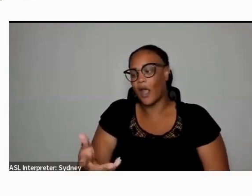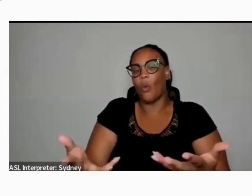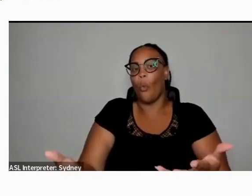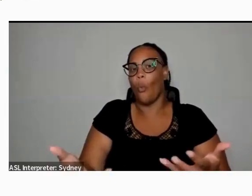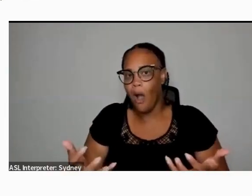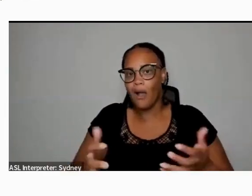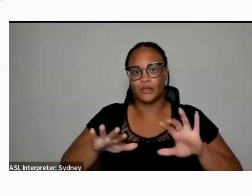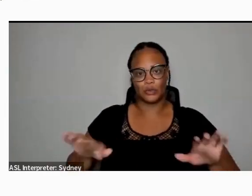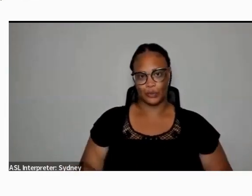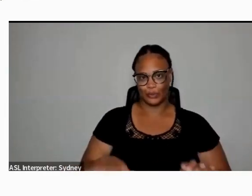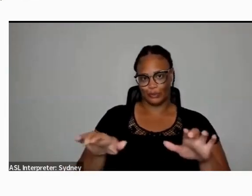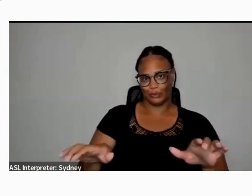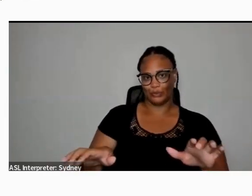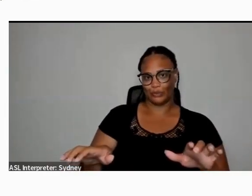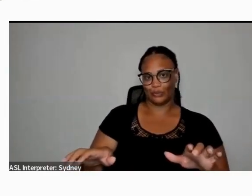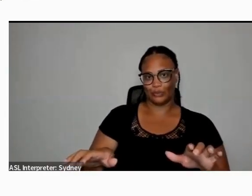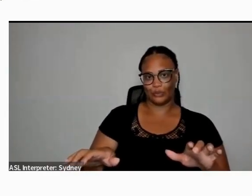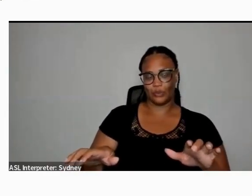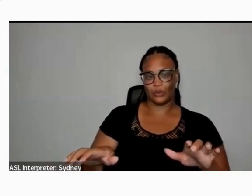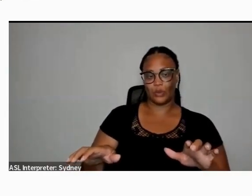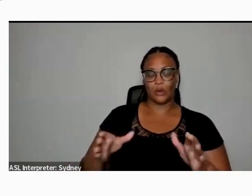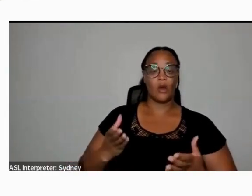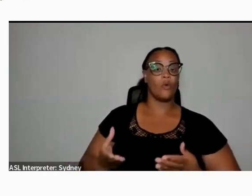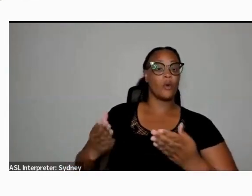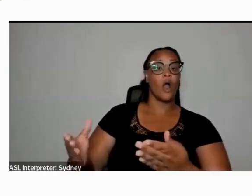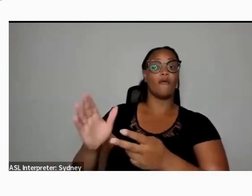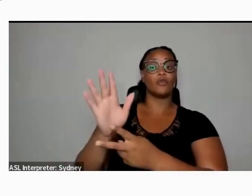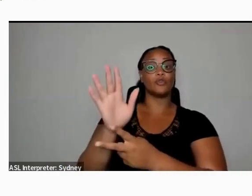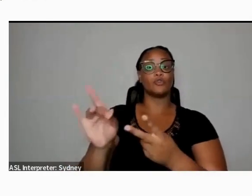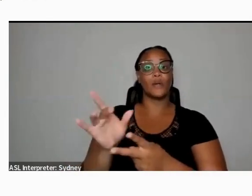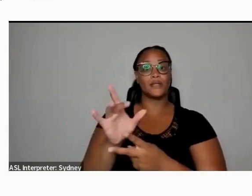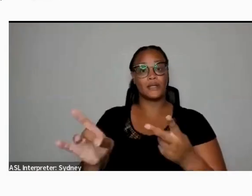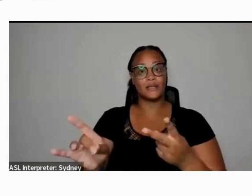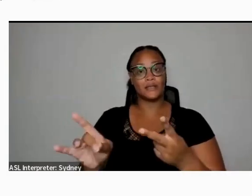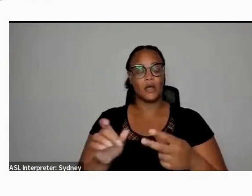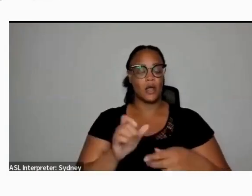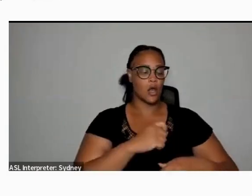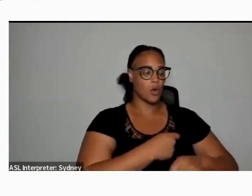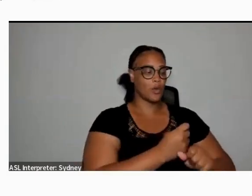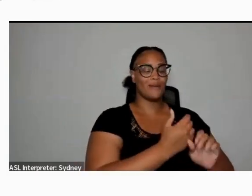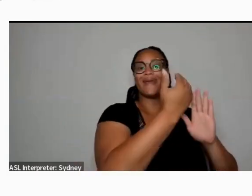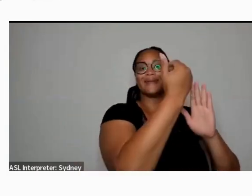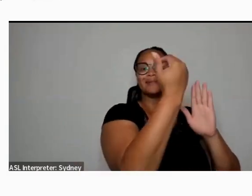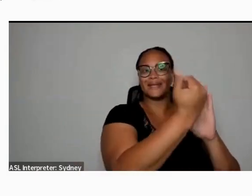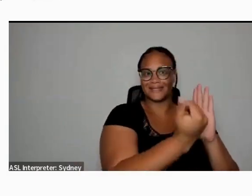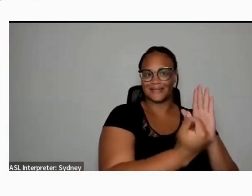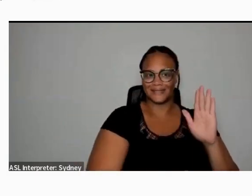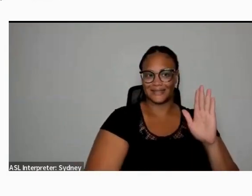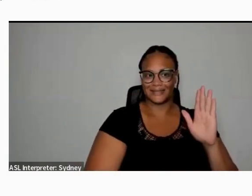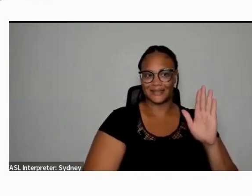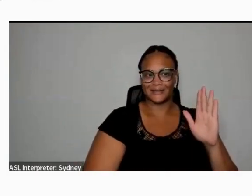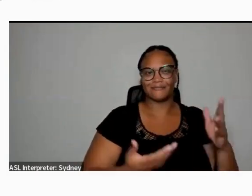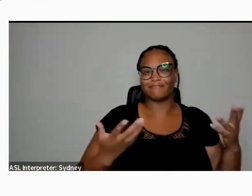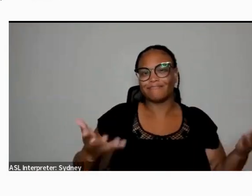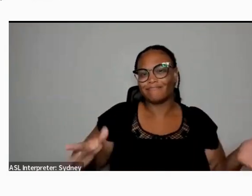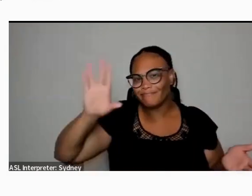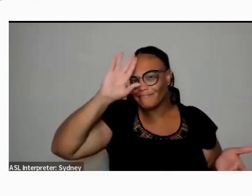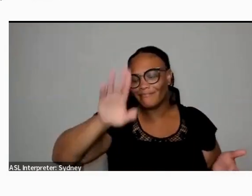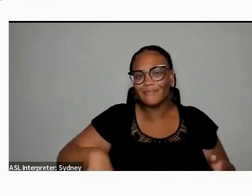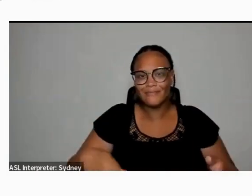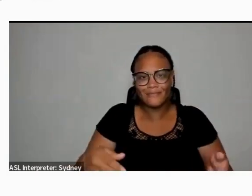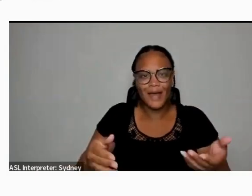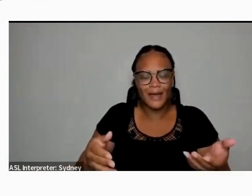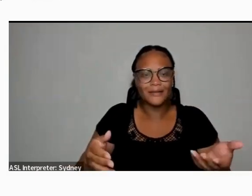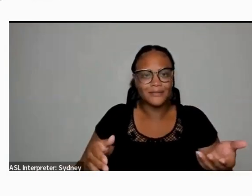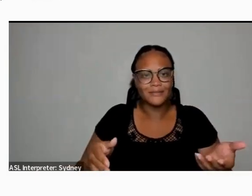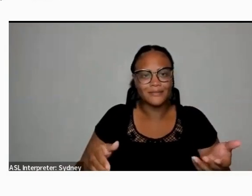offer choices, we create lists, because we know so many of our students with charge syndrome, lists are our